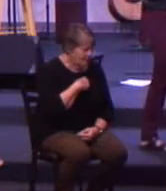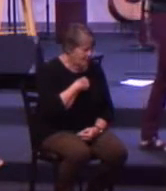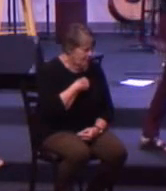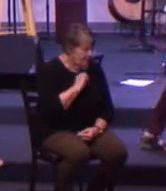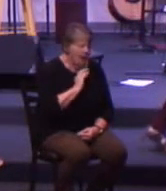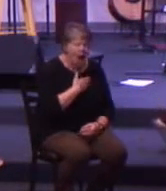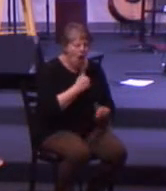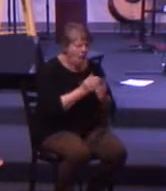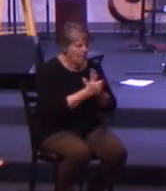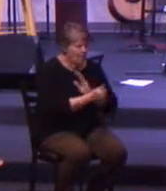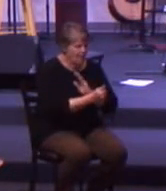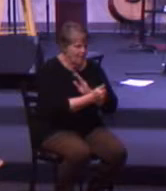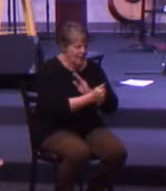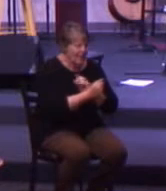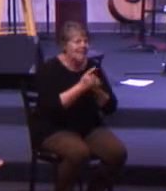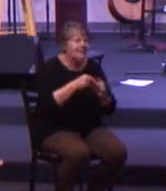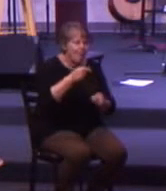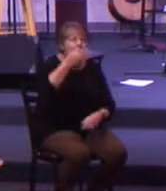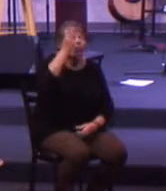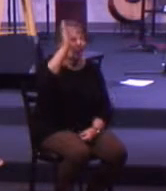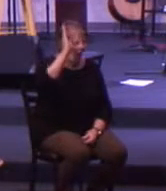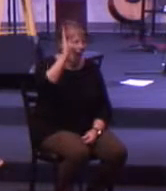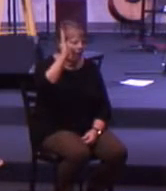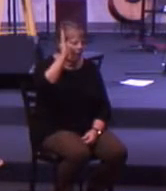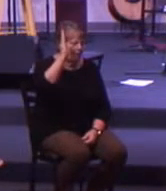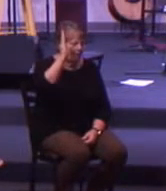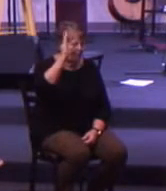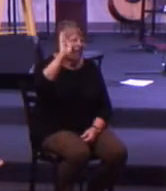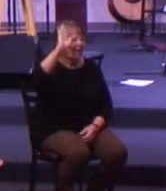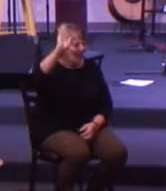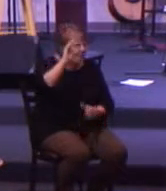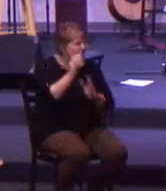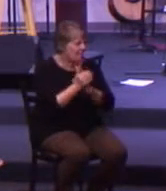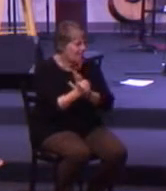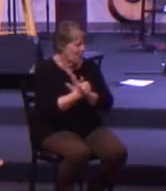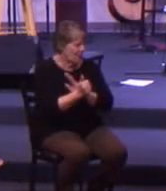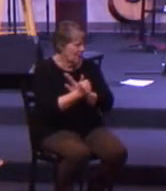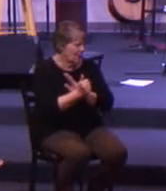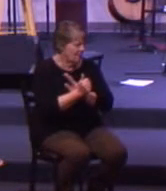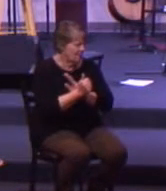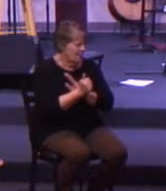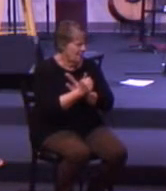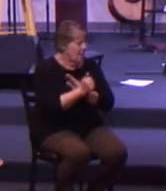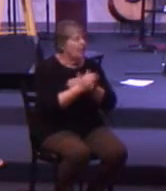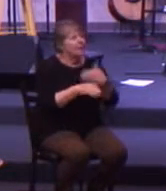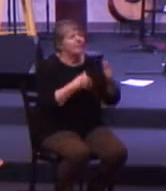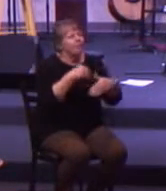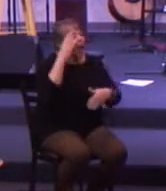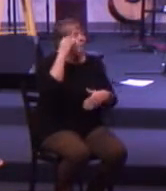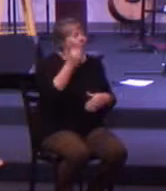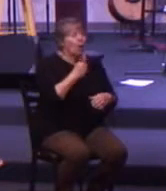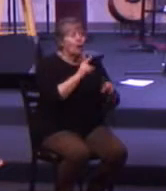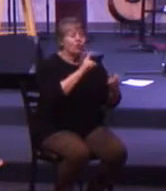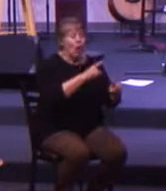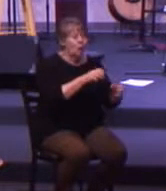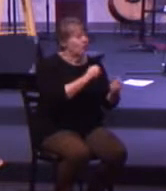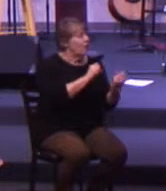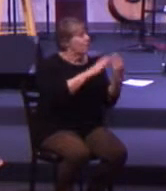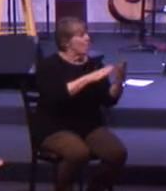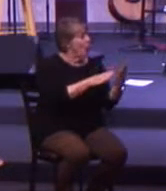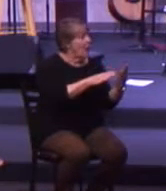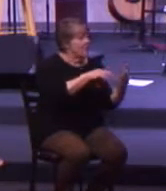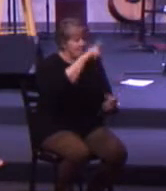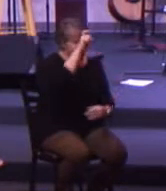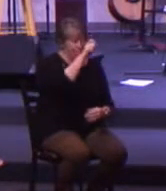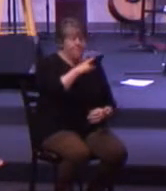Moses goes and confronts Pharaoh. And that confrontation between God and Pharaoh shows up in what we read as the